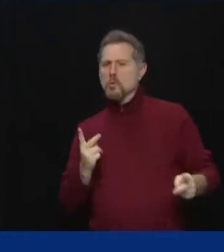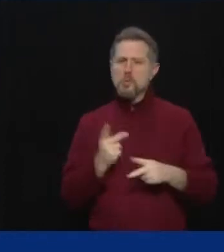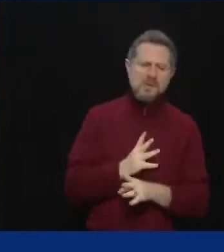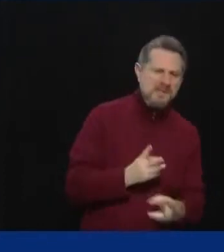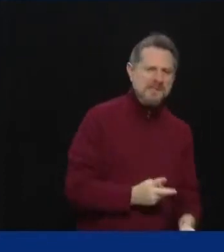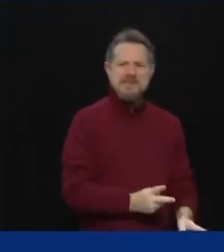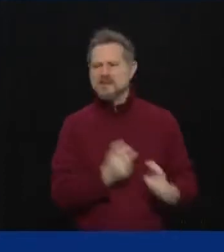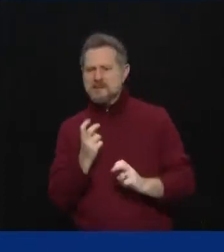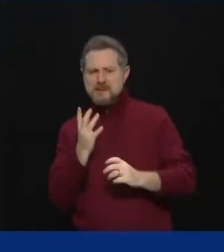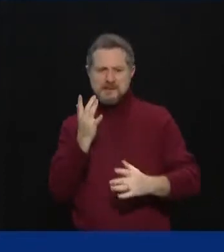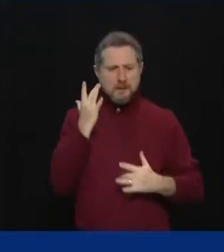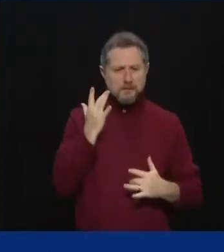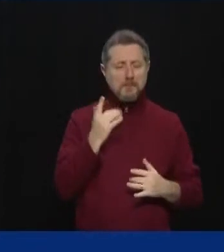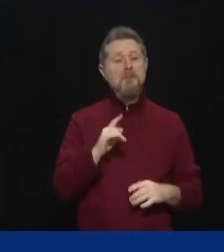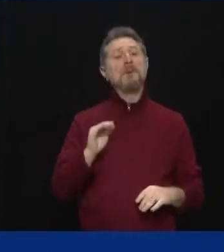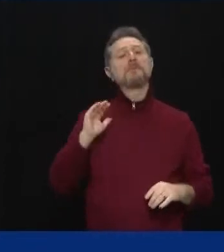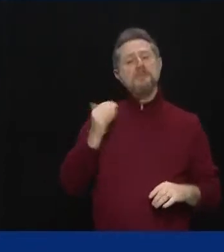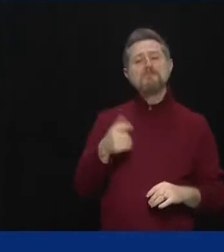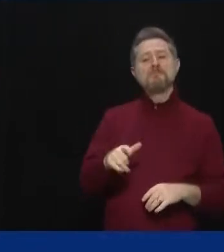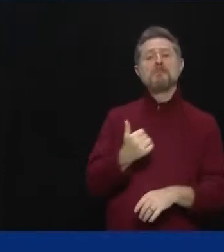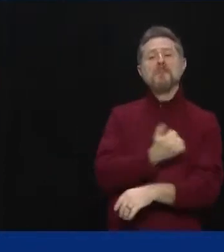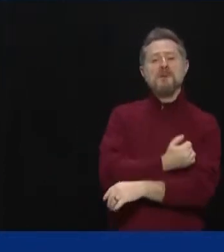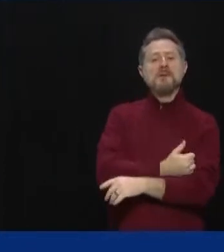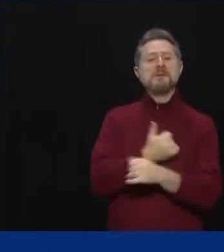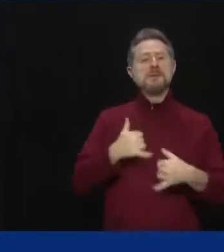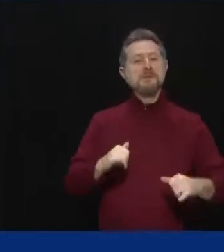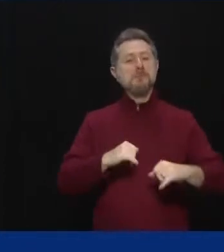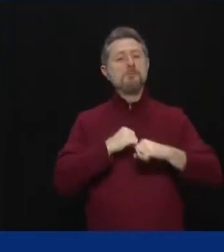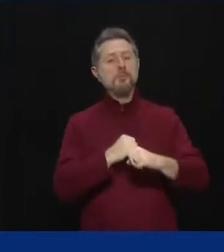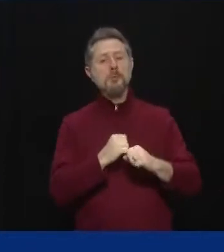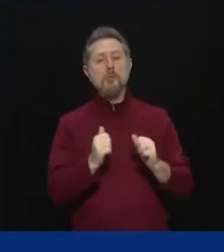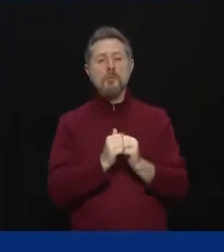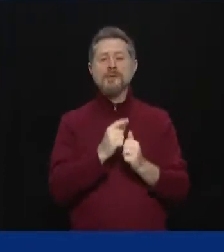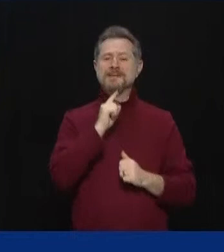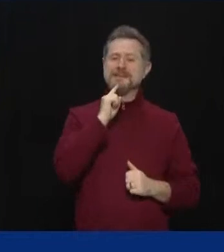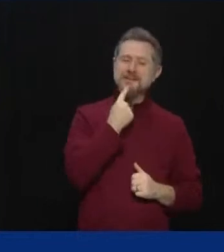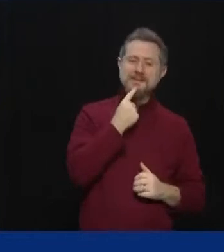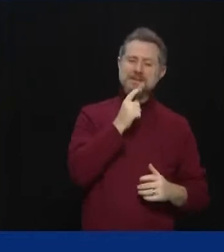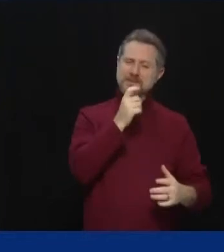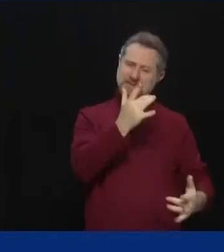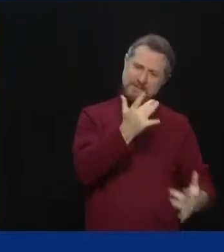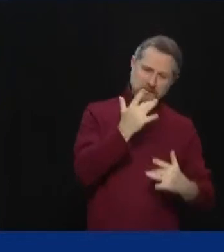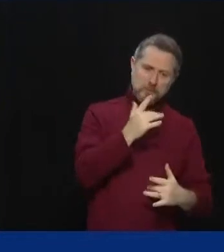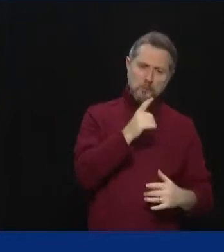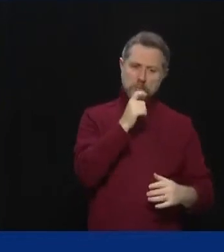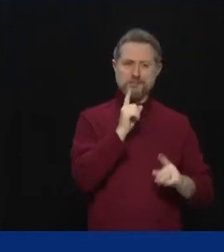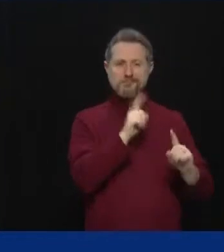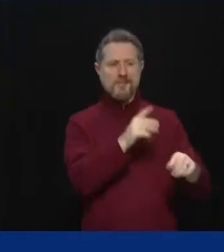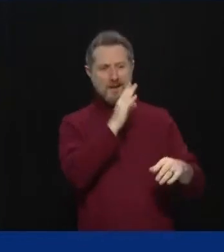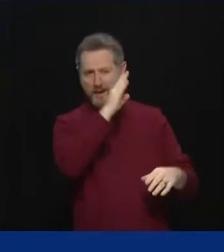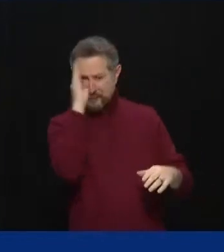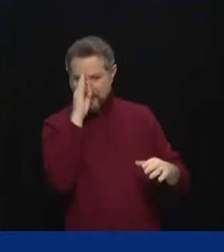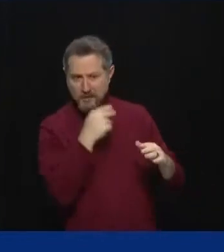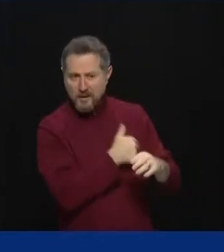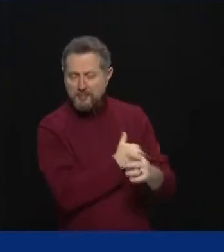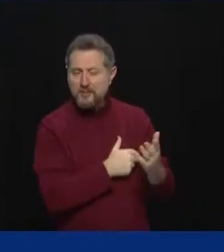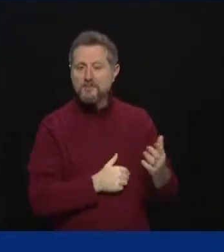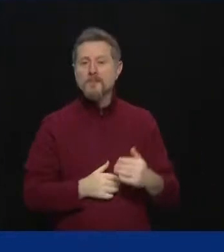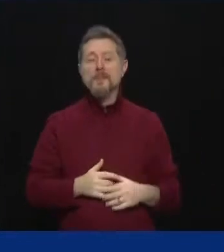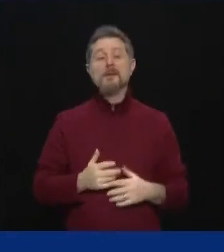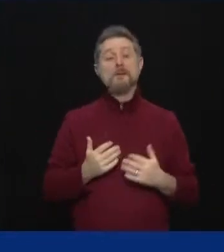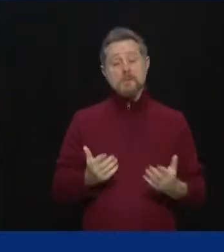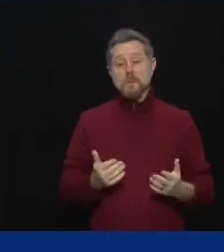to offer protection against severe symptoms and hospitalization. So while